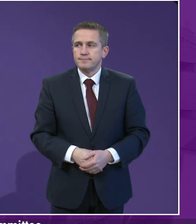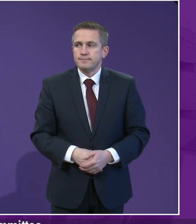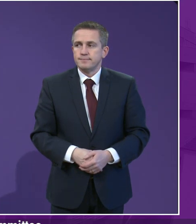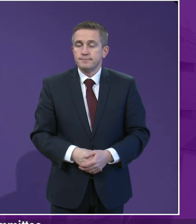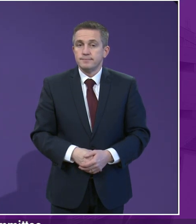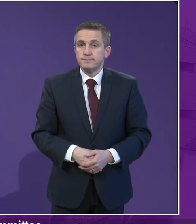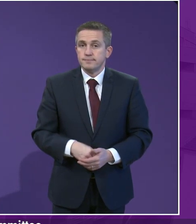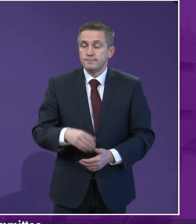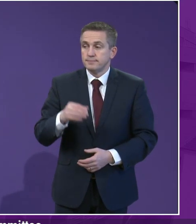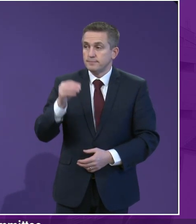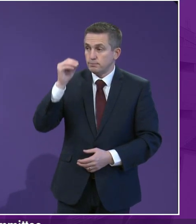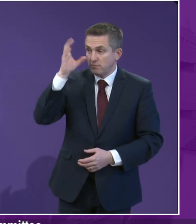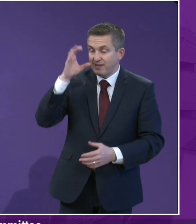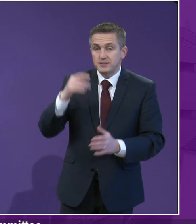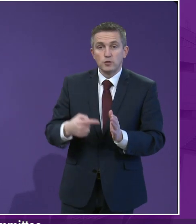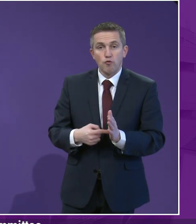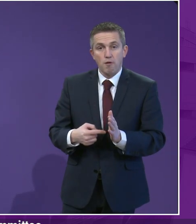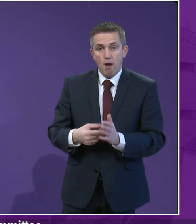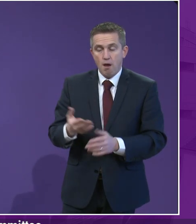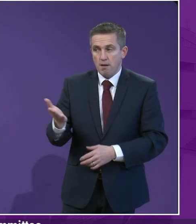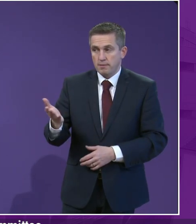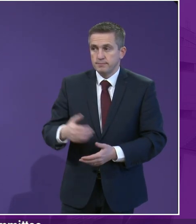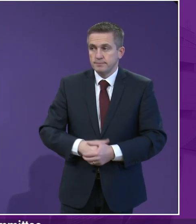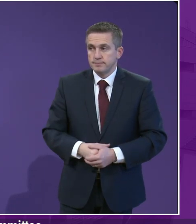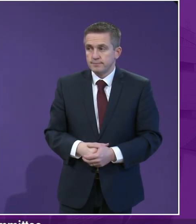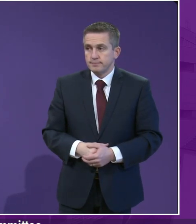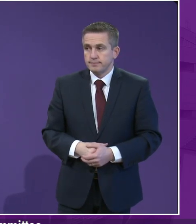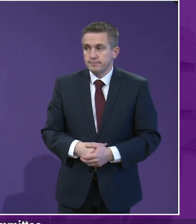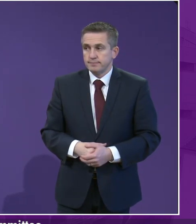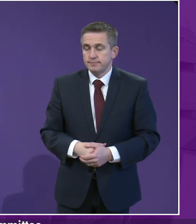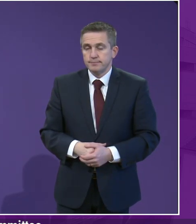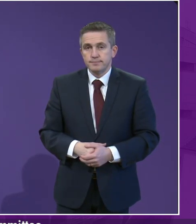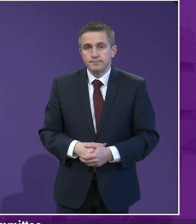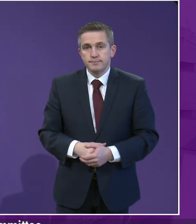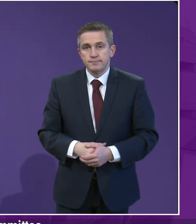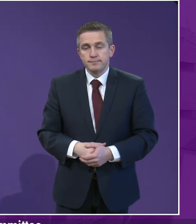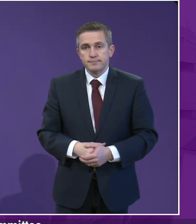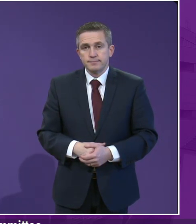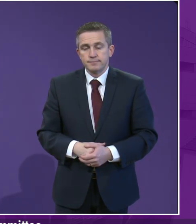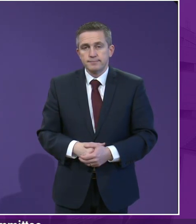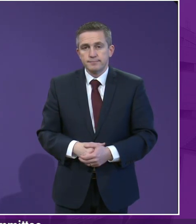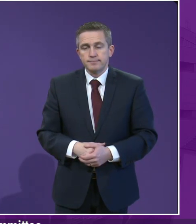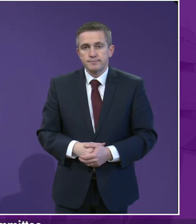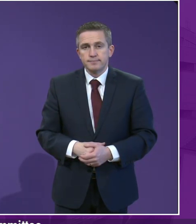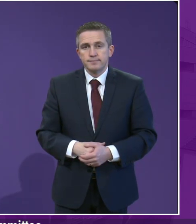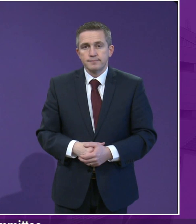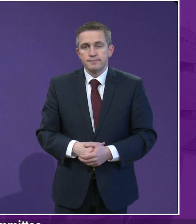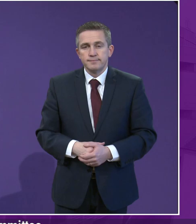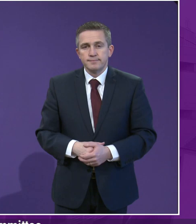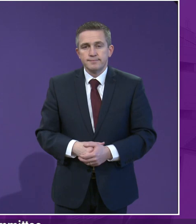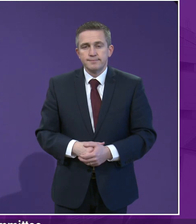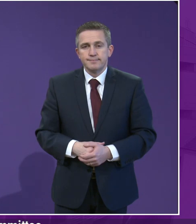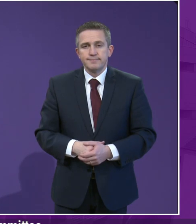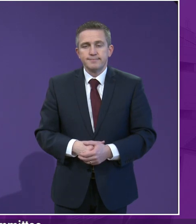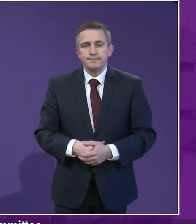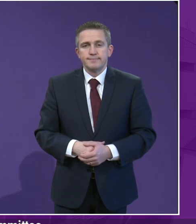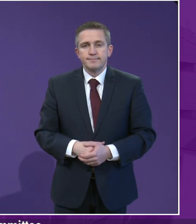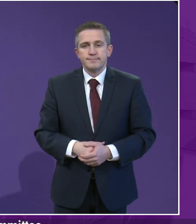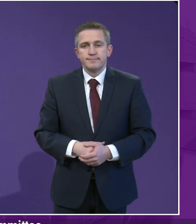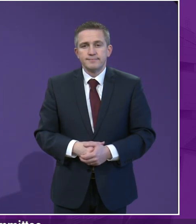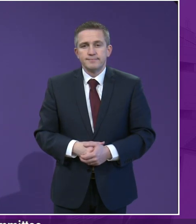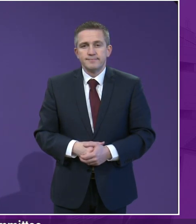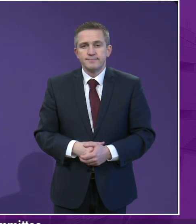under DSA. I think that could certainly be something to be looked into. Jeremy. Yeah, thank you. Now, I wonder if I can...